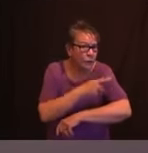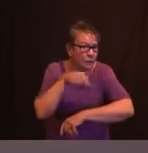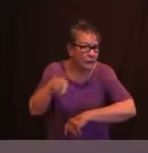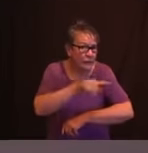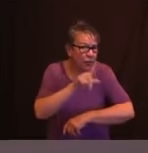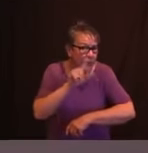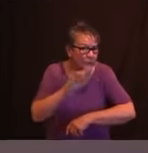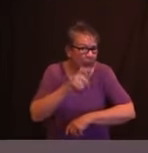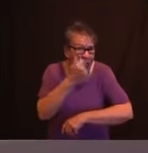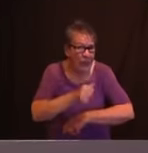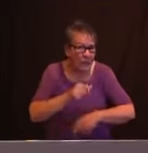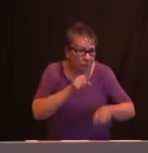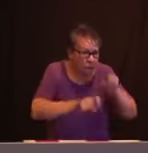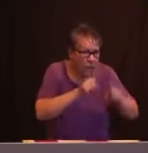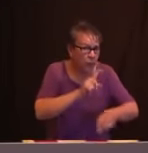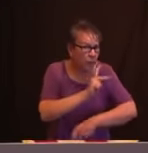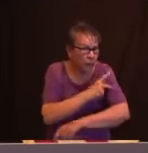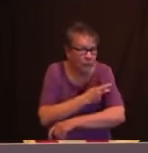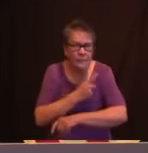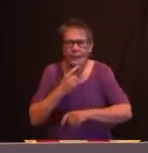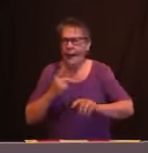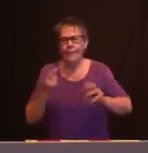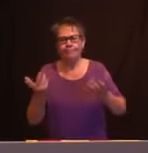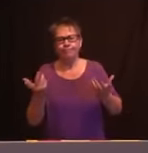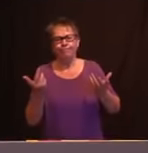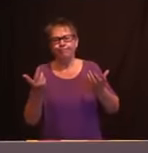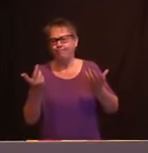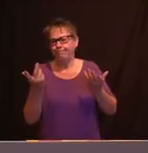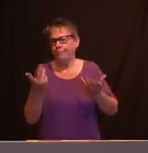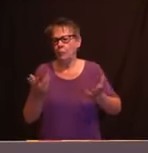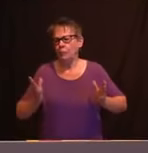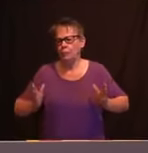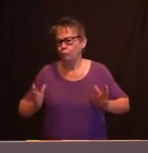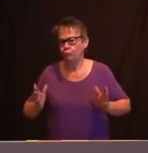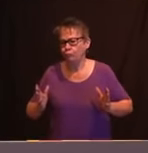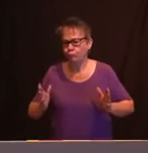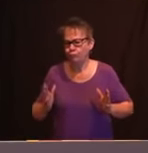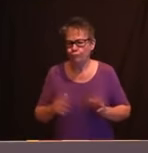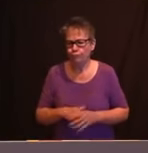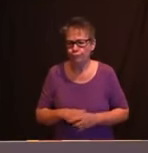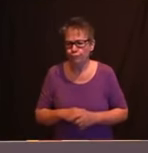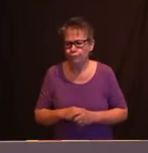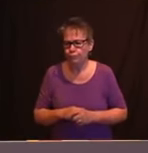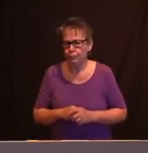alluded to. Can everyone please remember 2 things? We don't have enough PPE today,